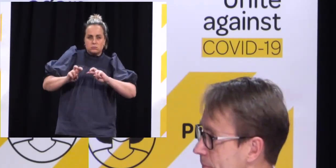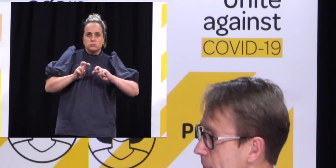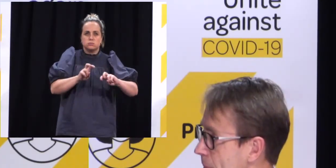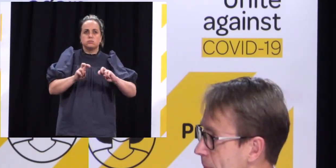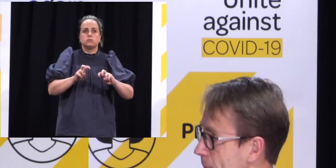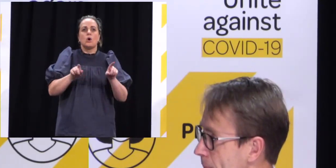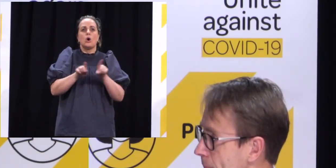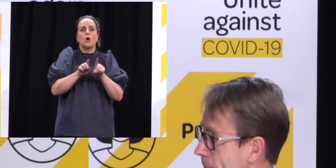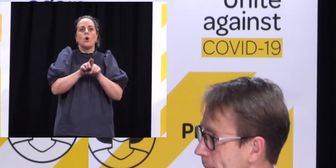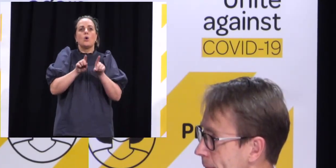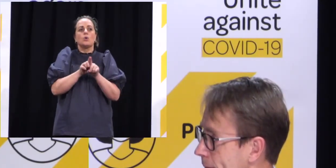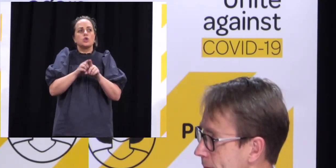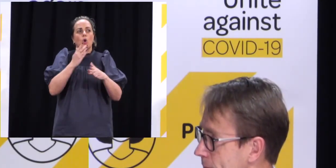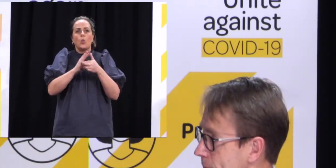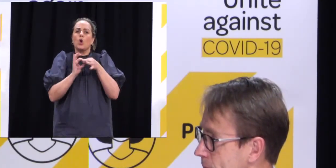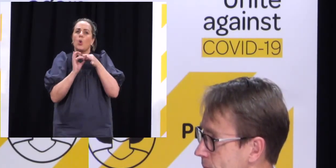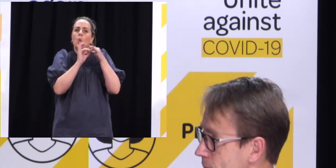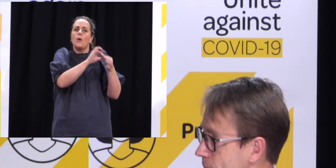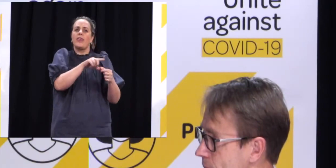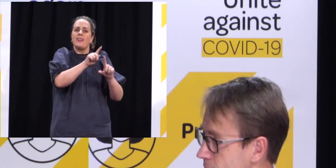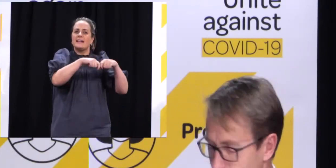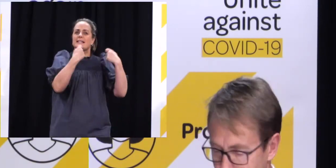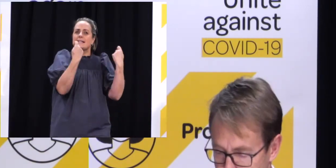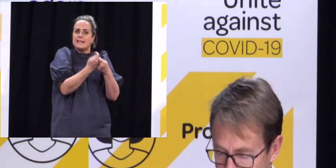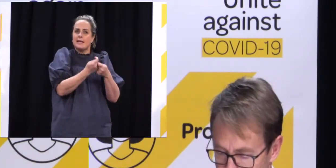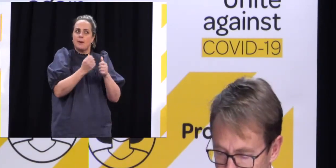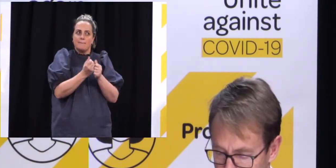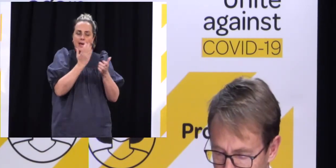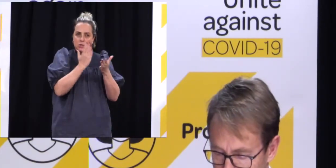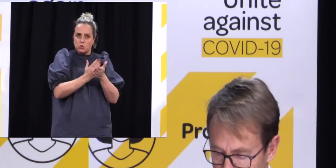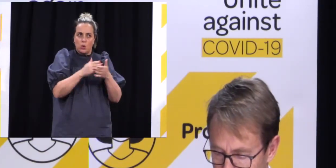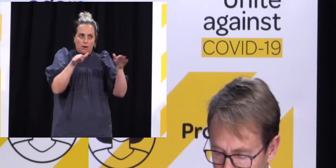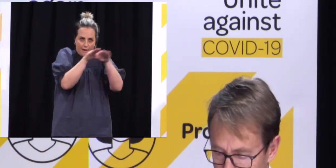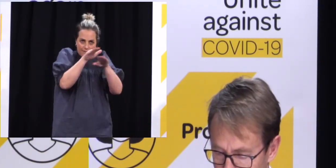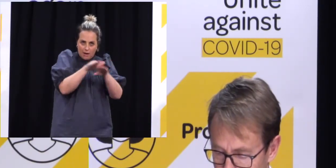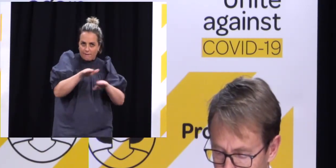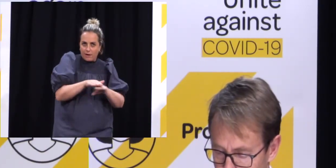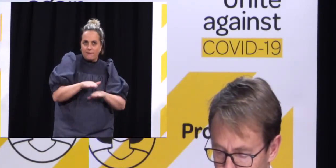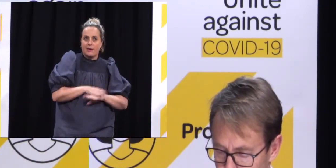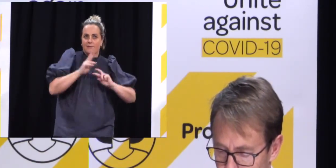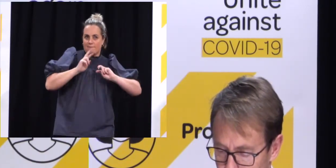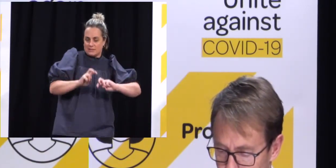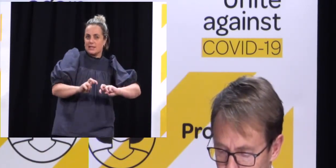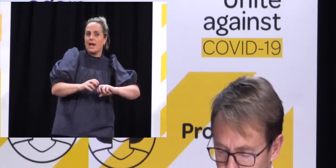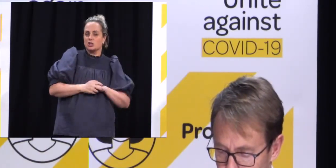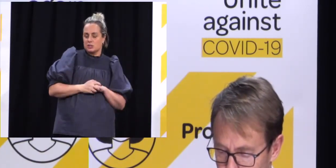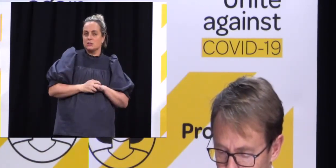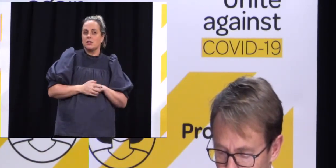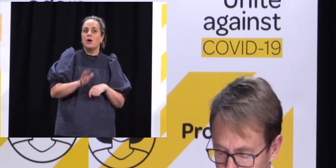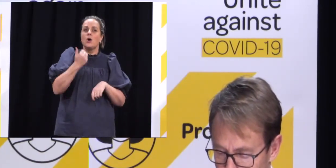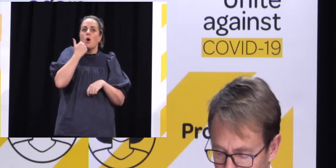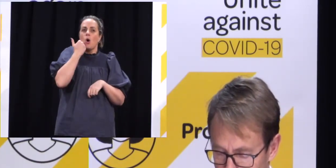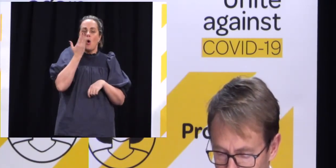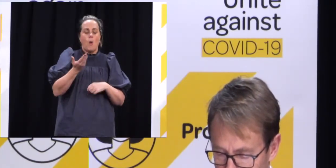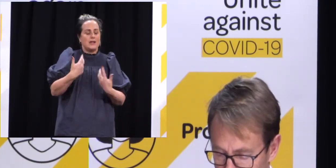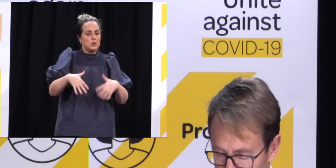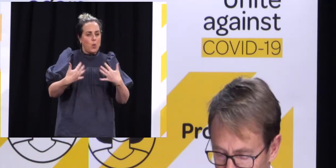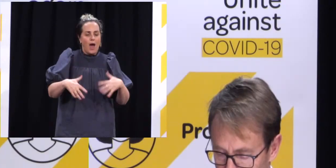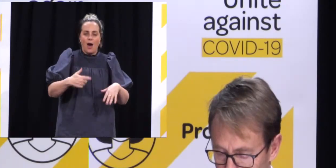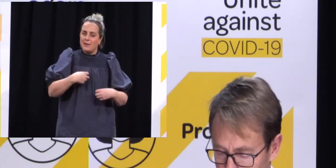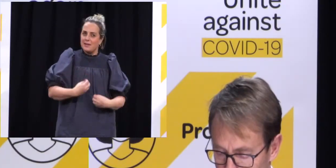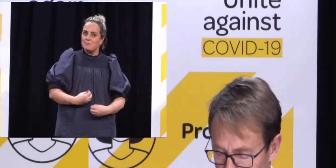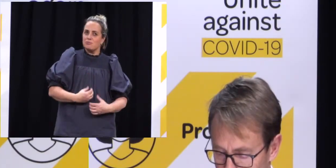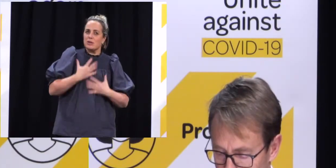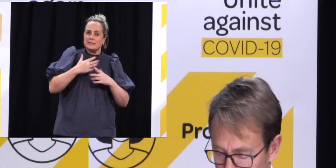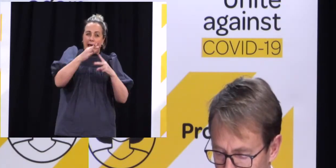the managed isolation facility team for all of their case investigations, and I'm always incredibly impressed into the